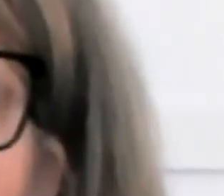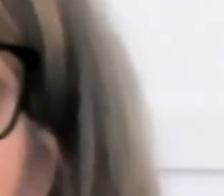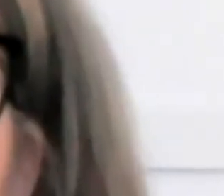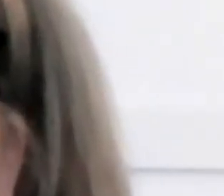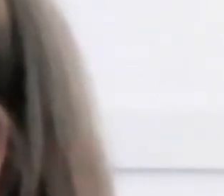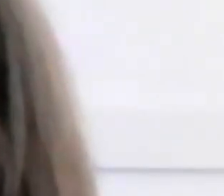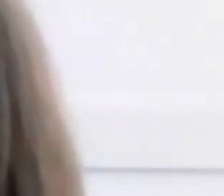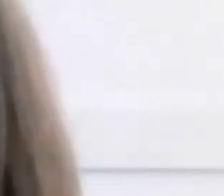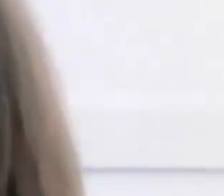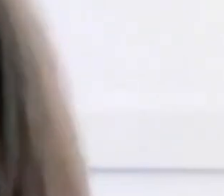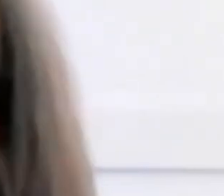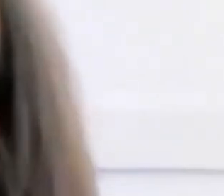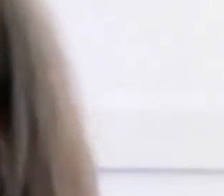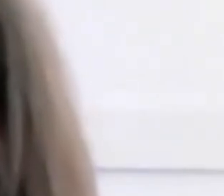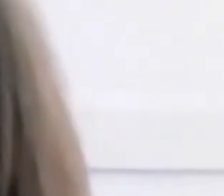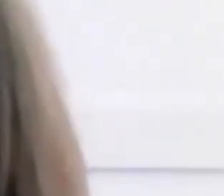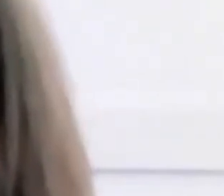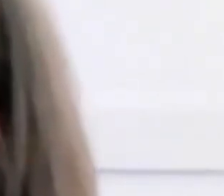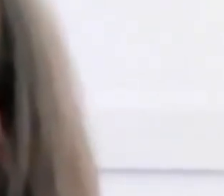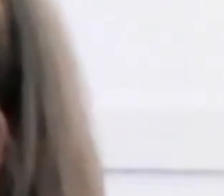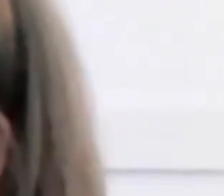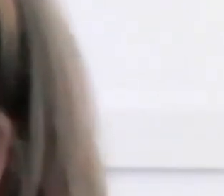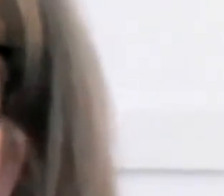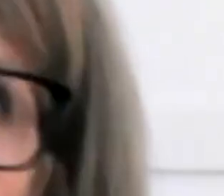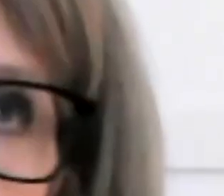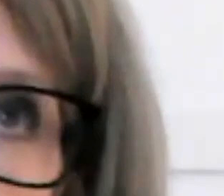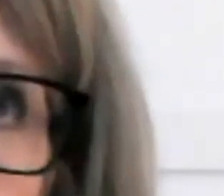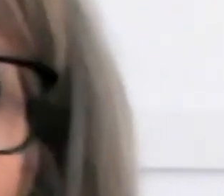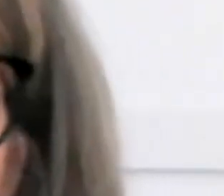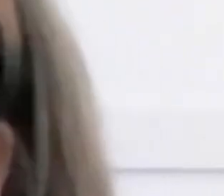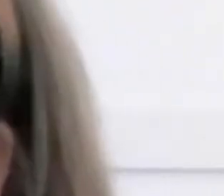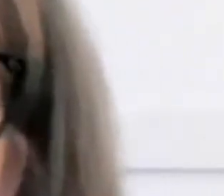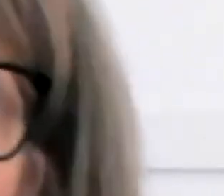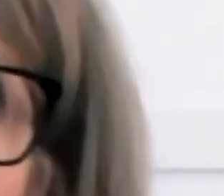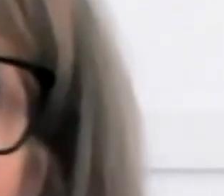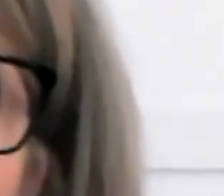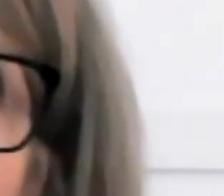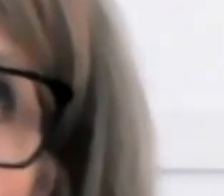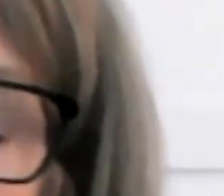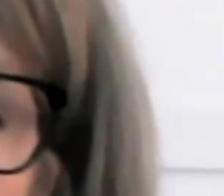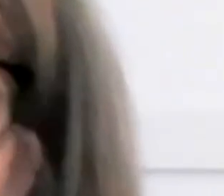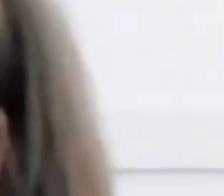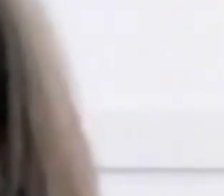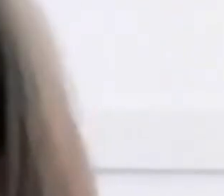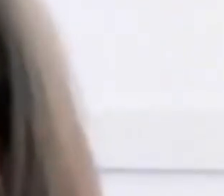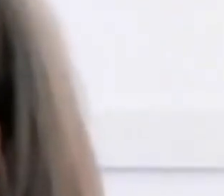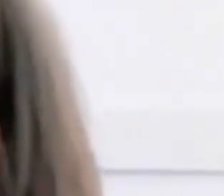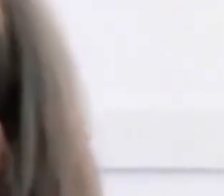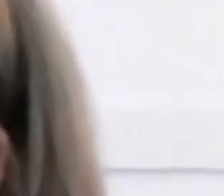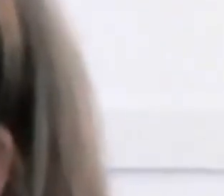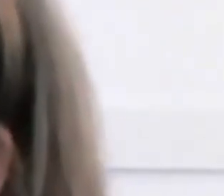individual cases. If you look at the stickies, you see a lot of language. It's about they and